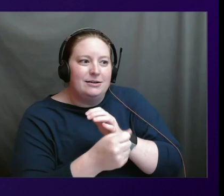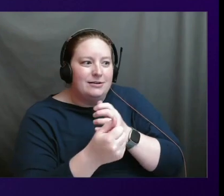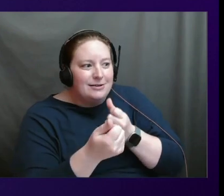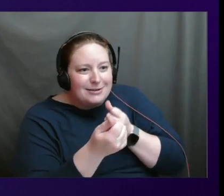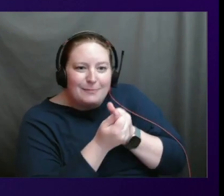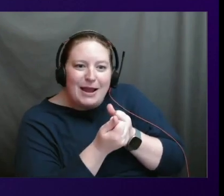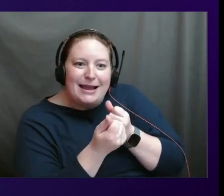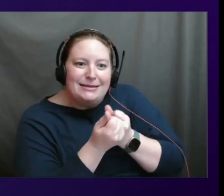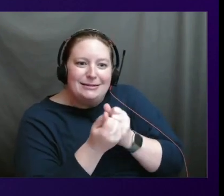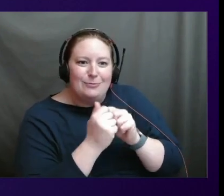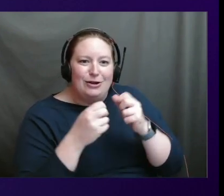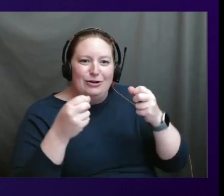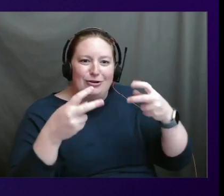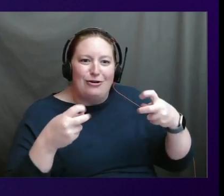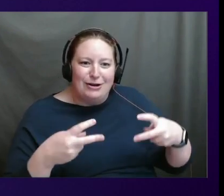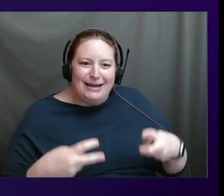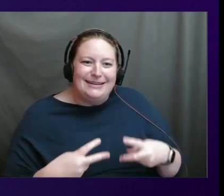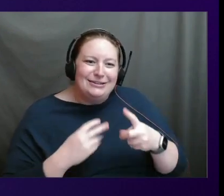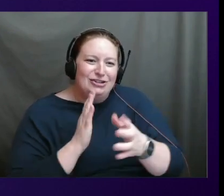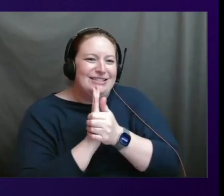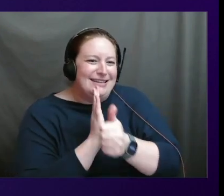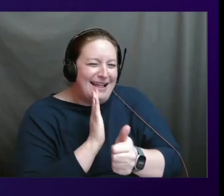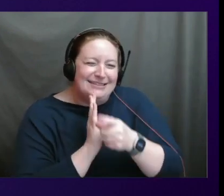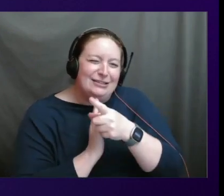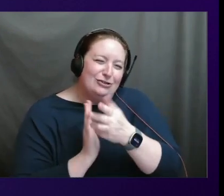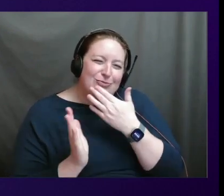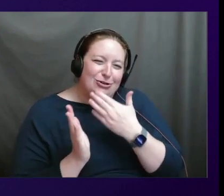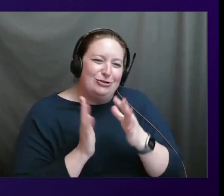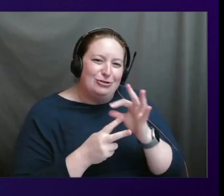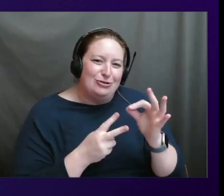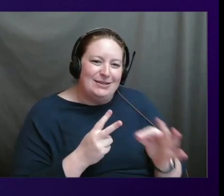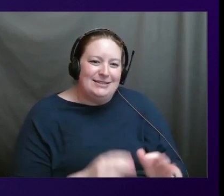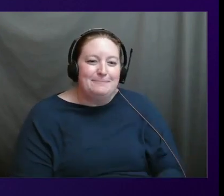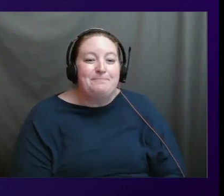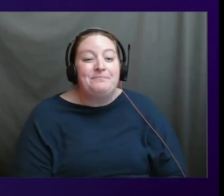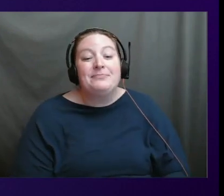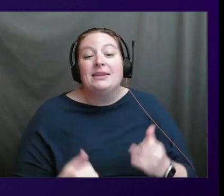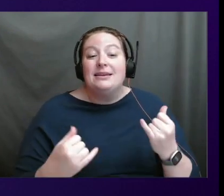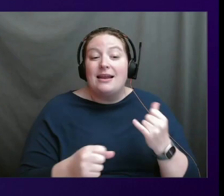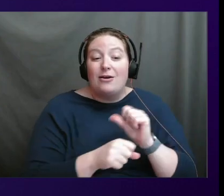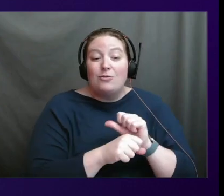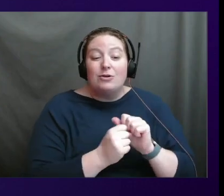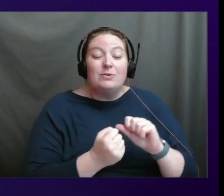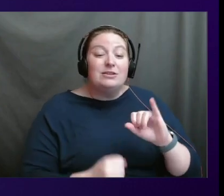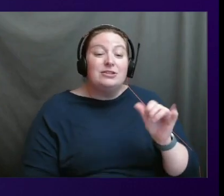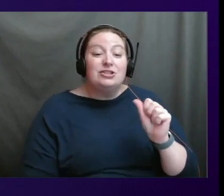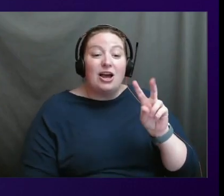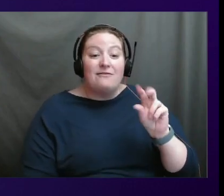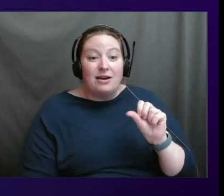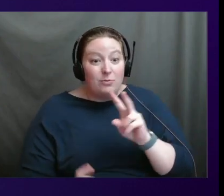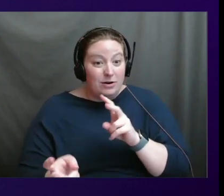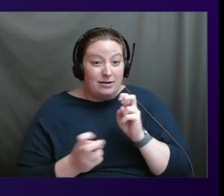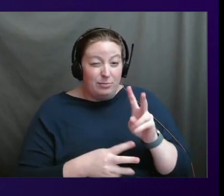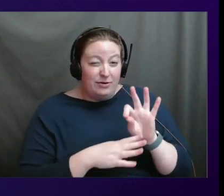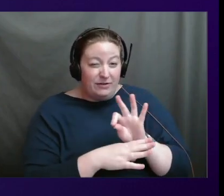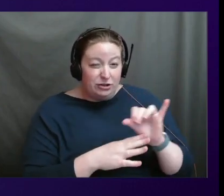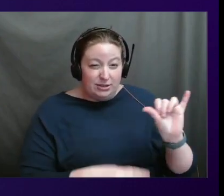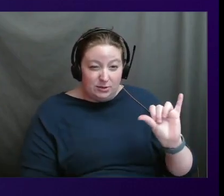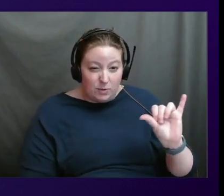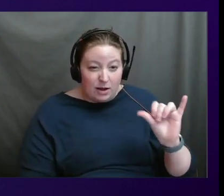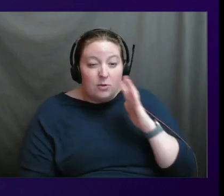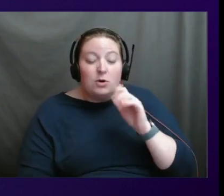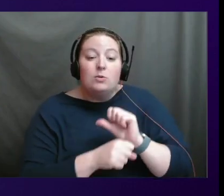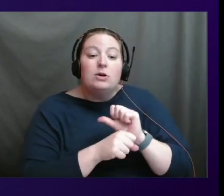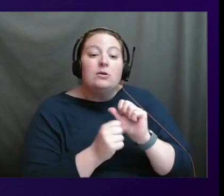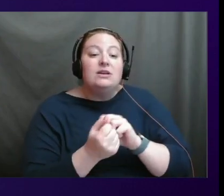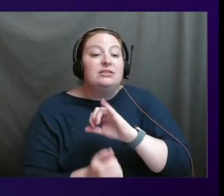very talented, so it's probably a very good Yes. choice. Now we're working with Java, so we're importing some functions as well. For this, we're going to work between JSON